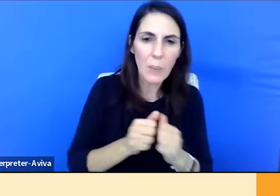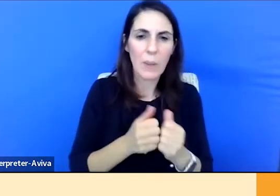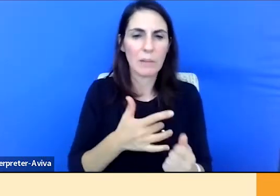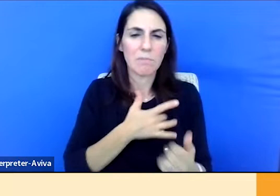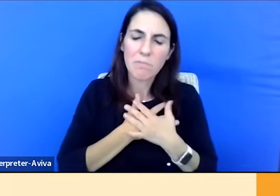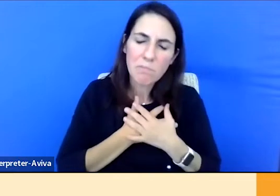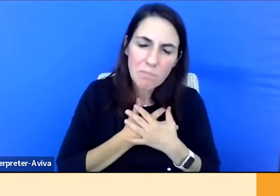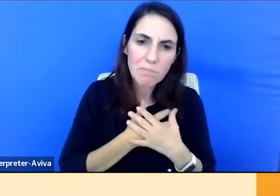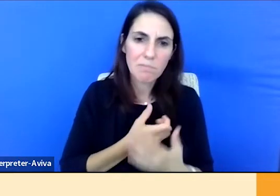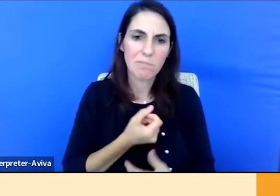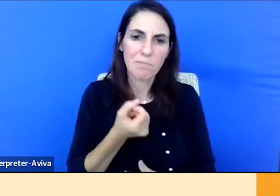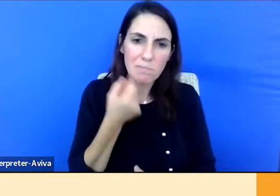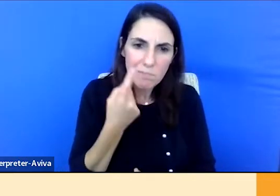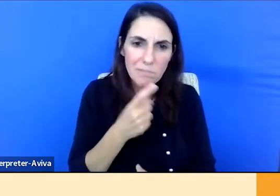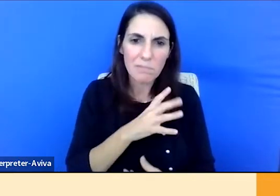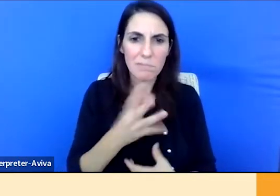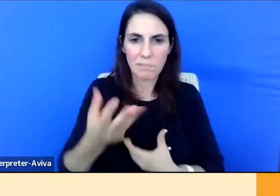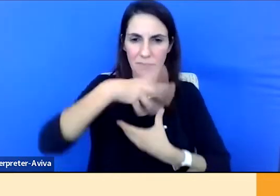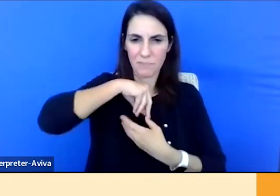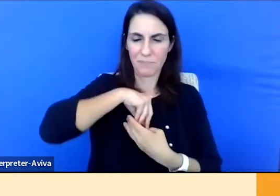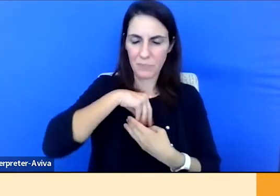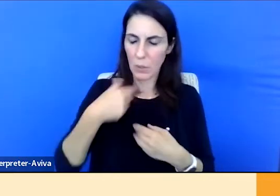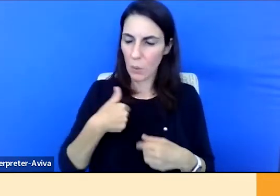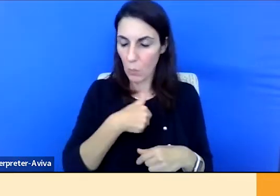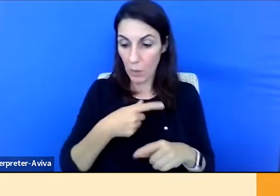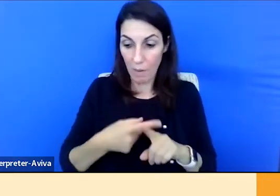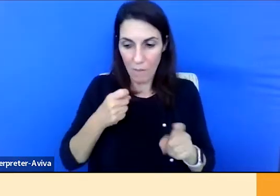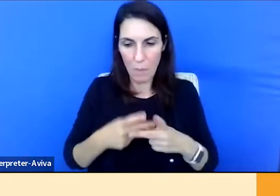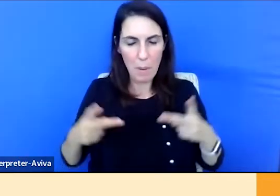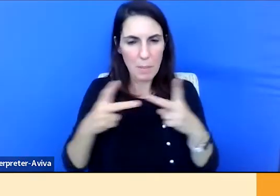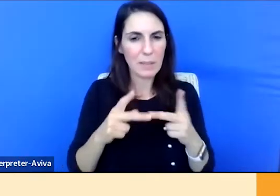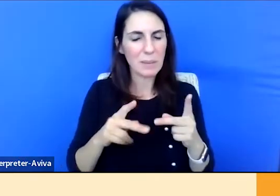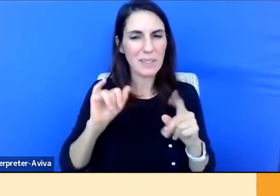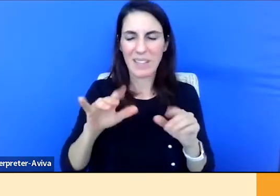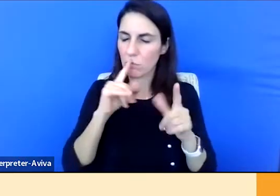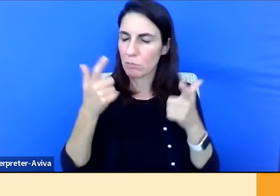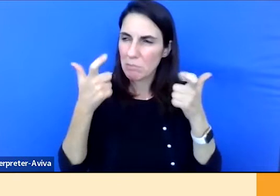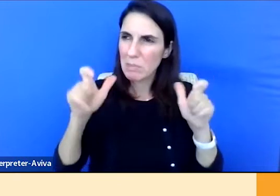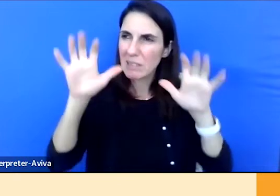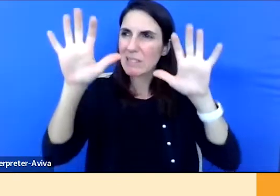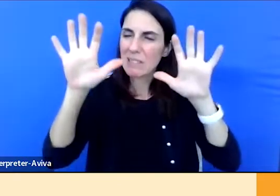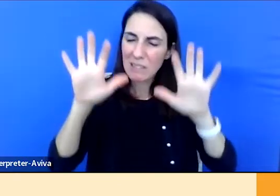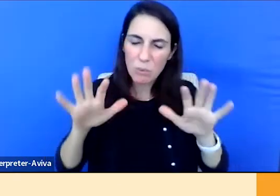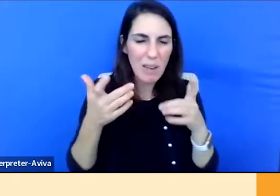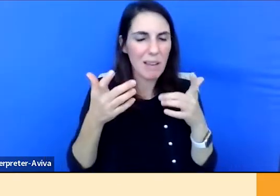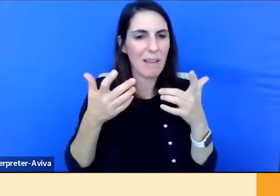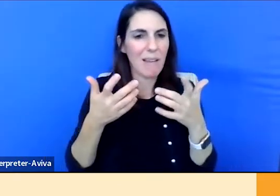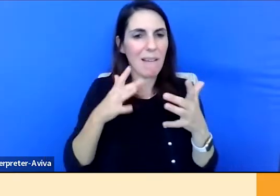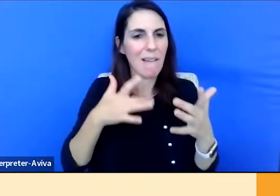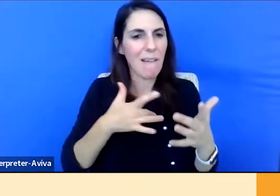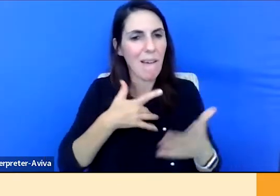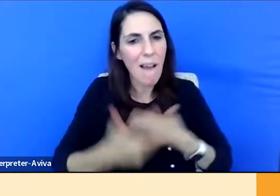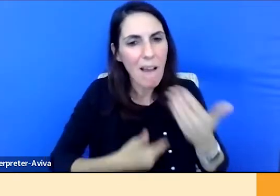We are coming from a place that is about great kindness and care, and with